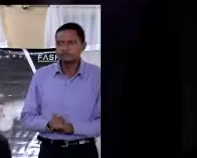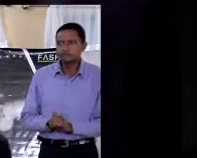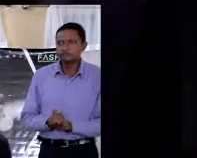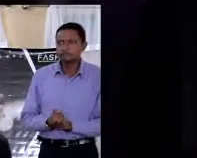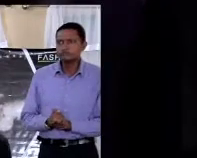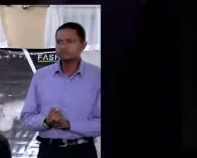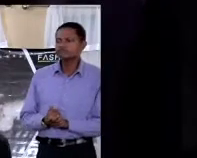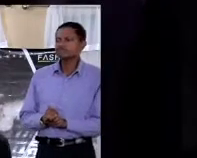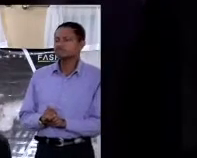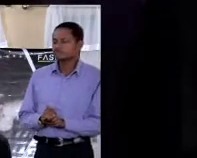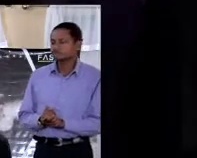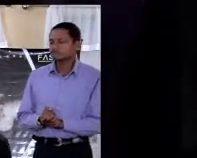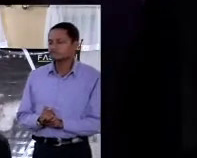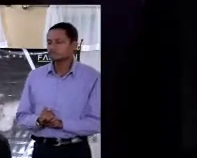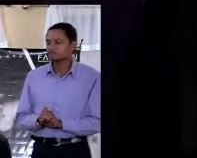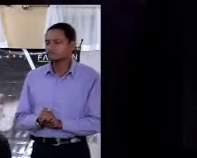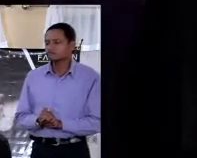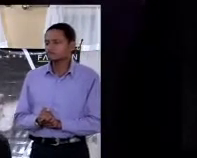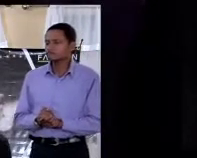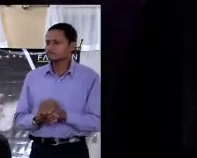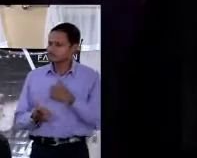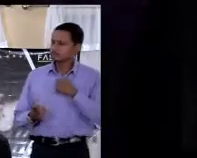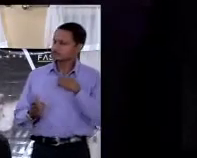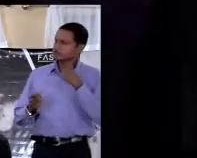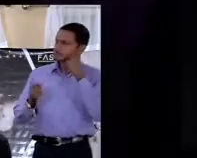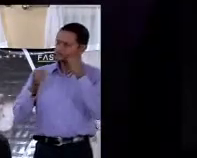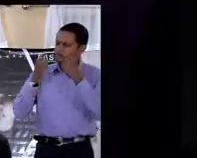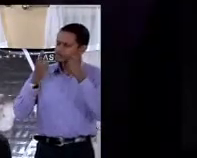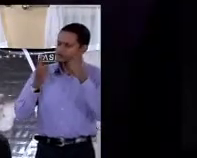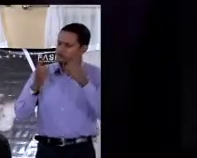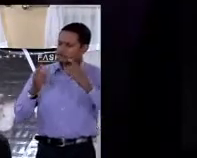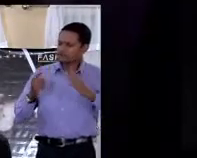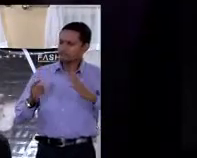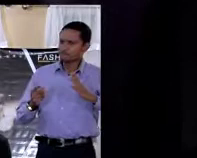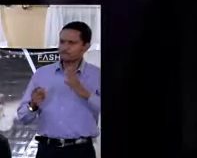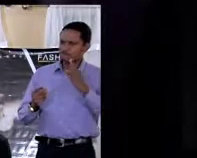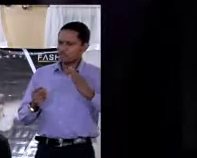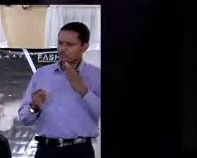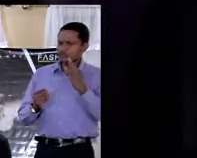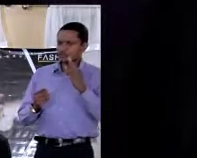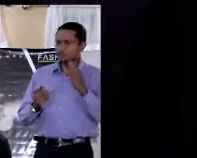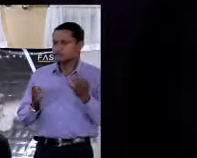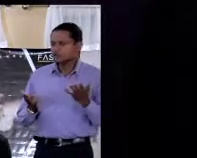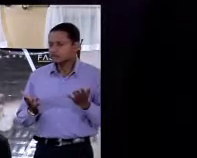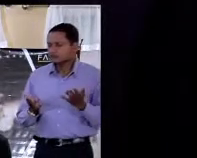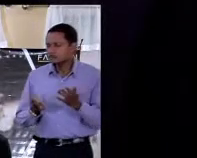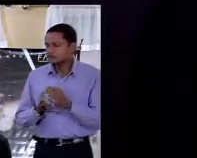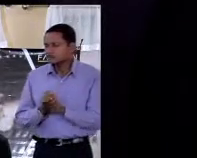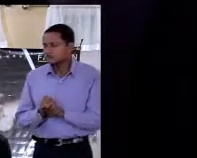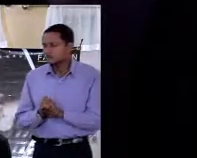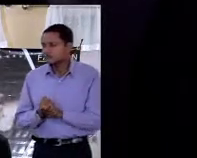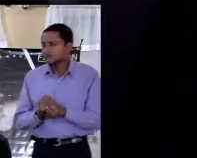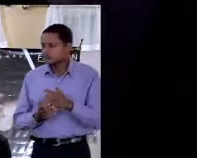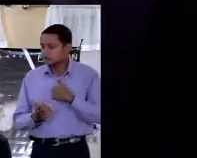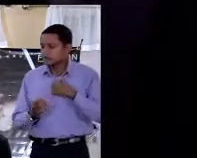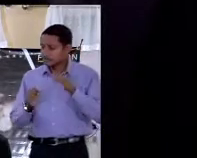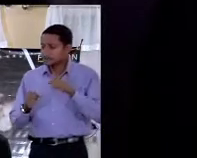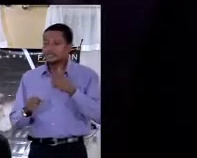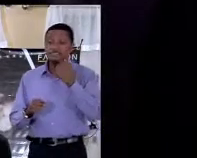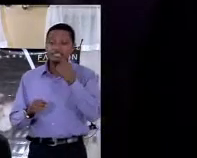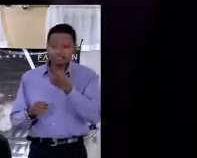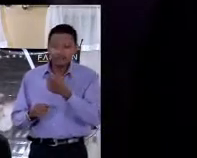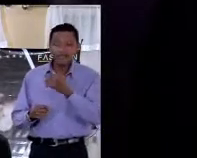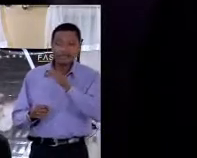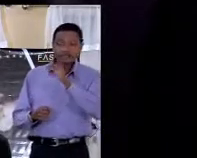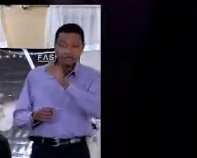in understanding what fashion is. I can't thread a needle. I can tell you what looks good.